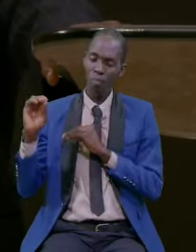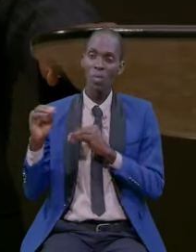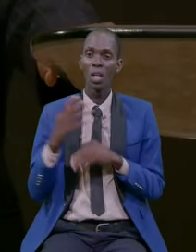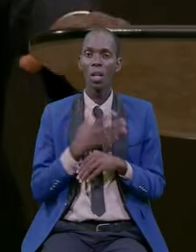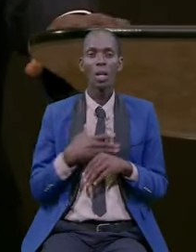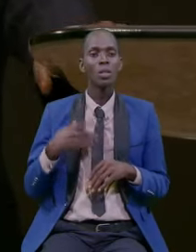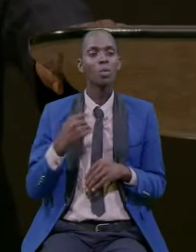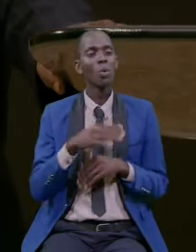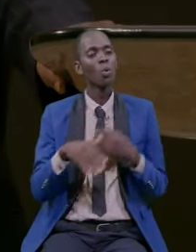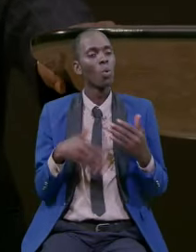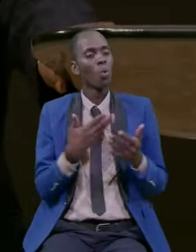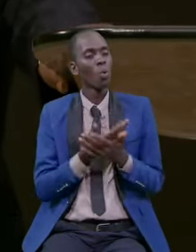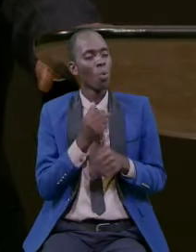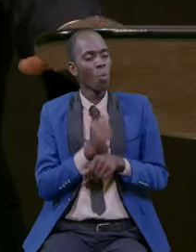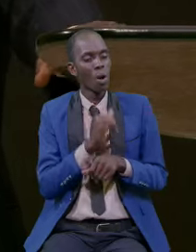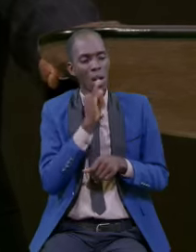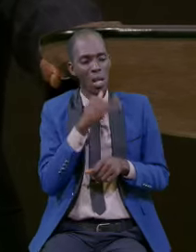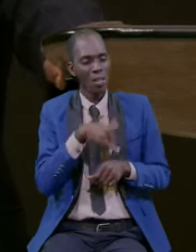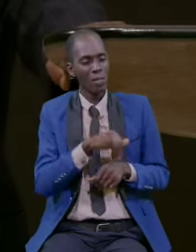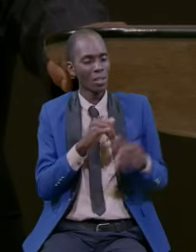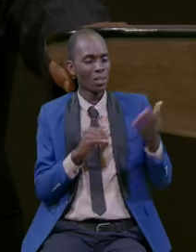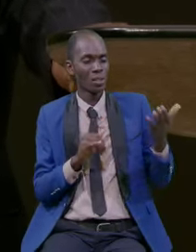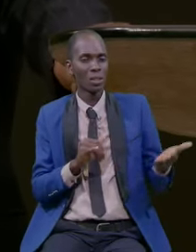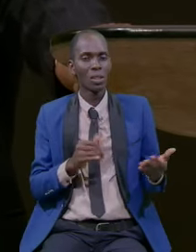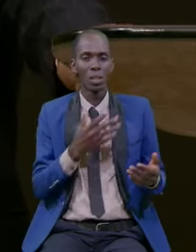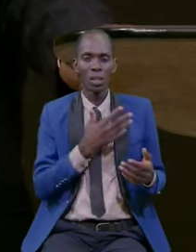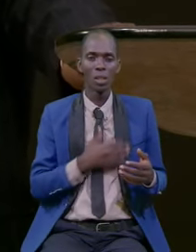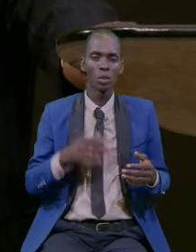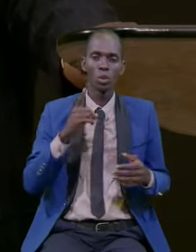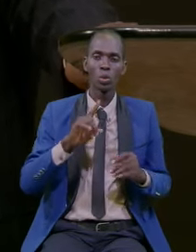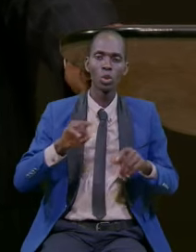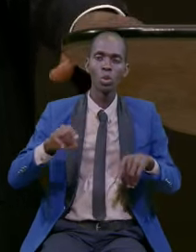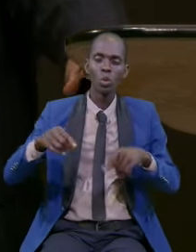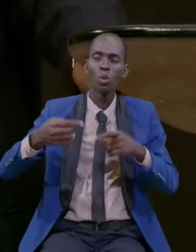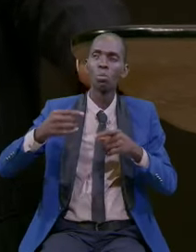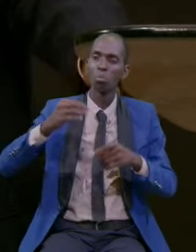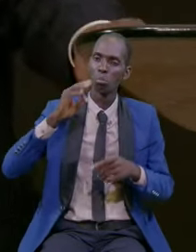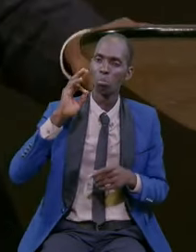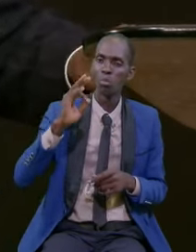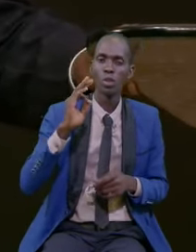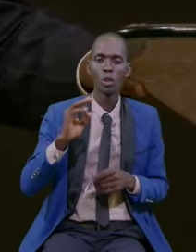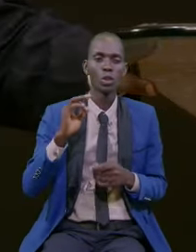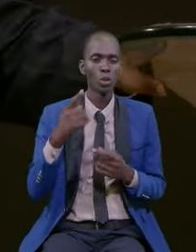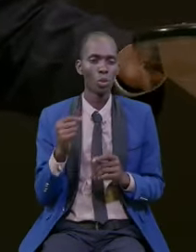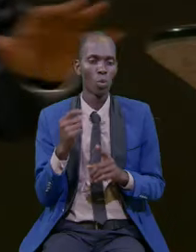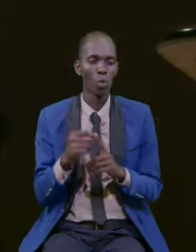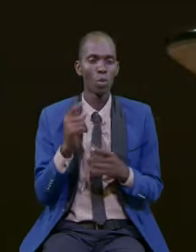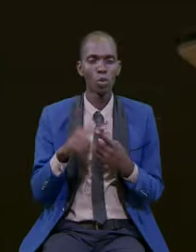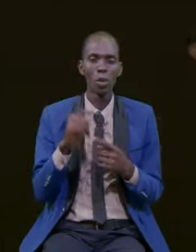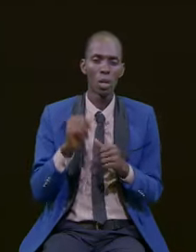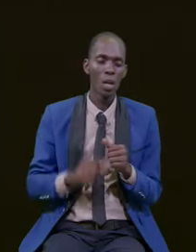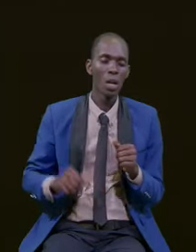still there. And you go preach the gospel to every creature. Occupy